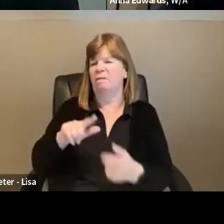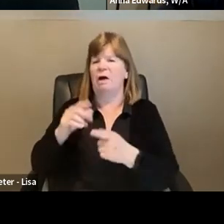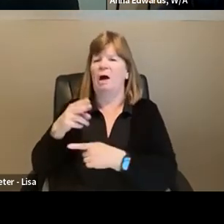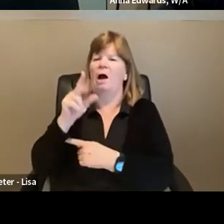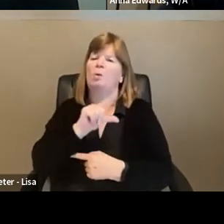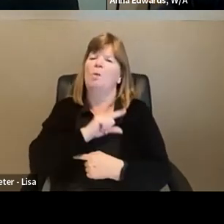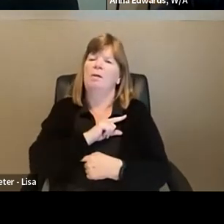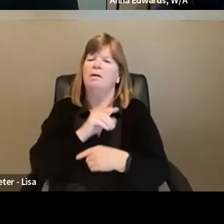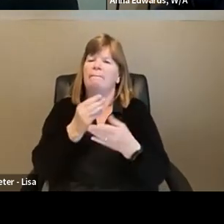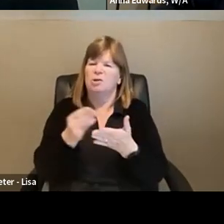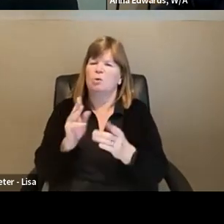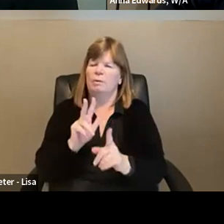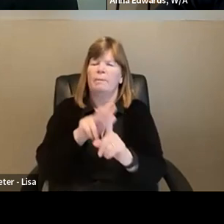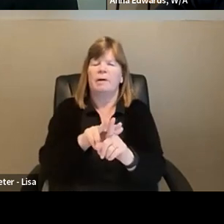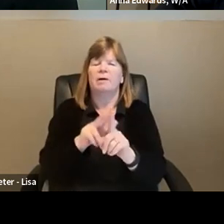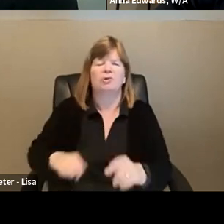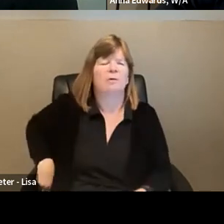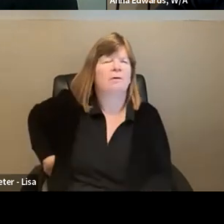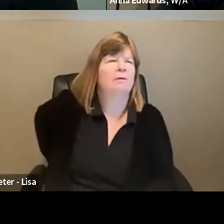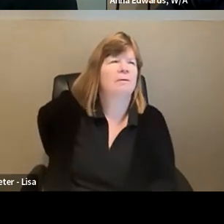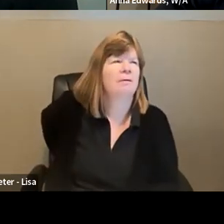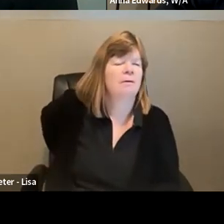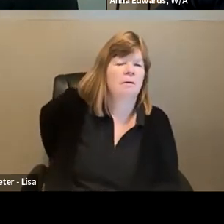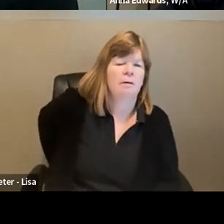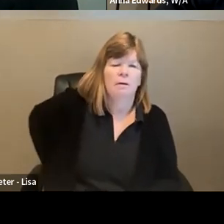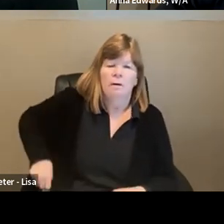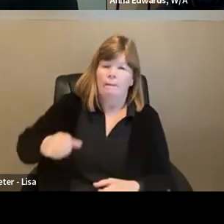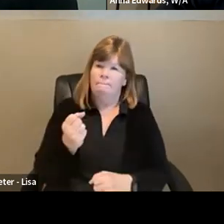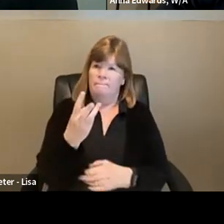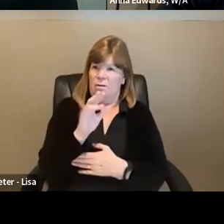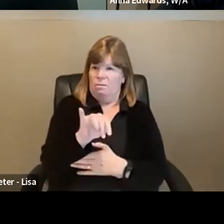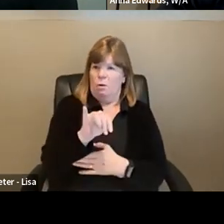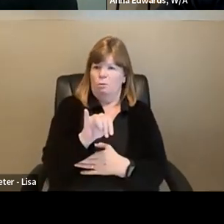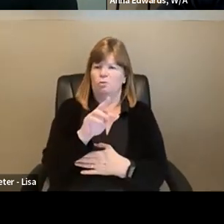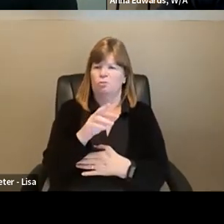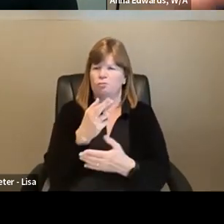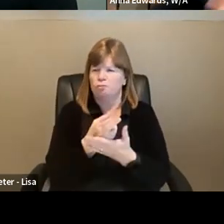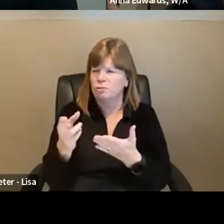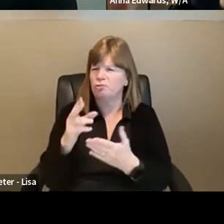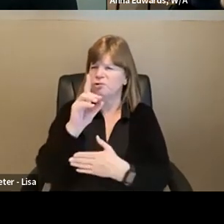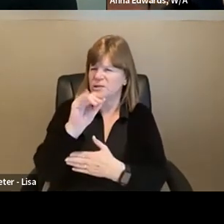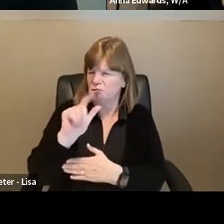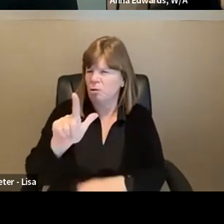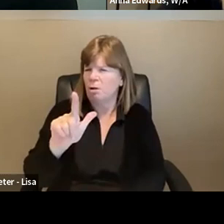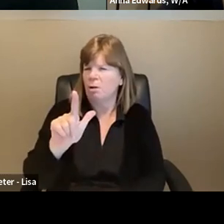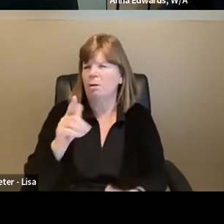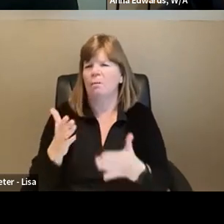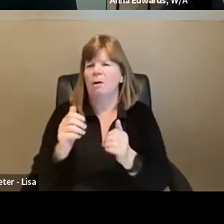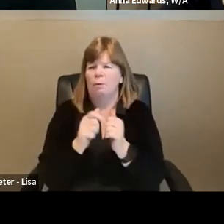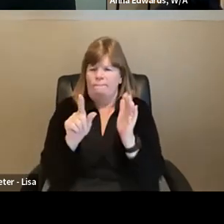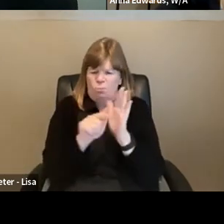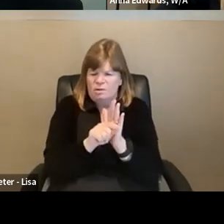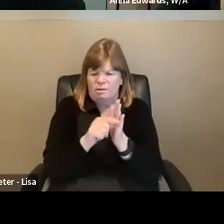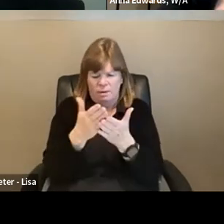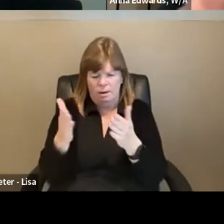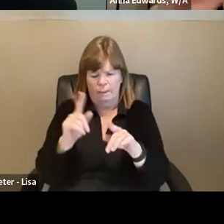materials implementation, and a lot of those resources are digital, maybe with some printed elements. Yeah.